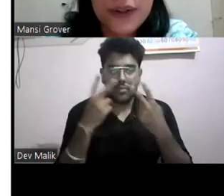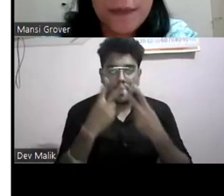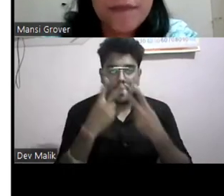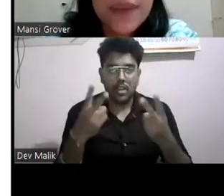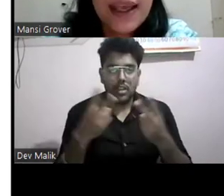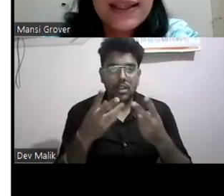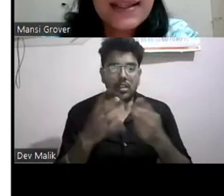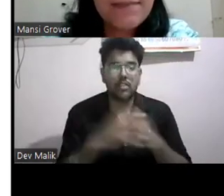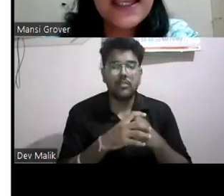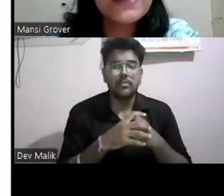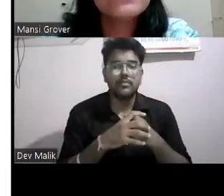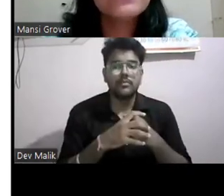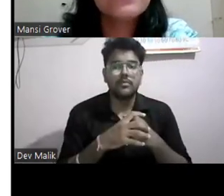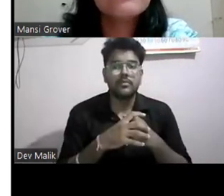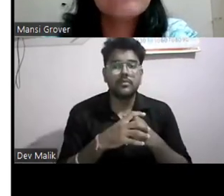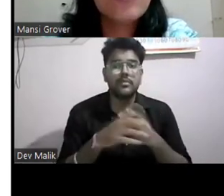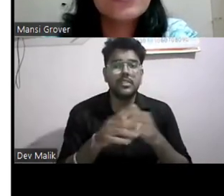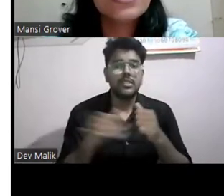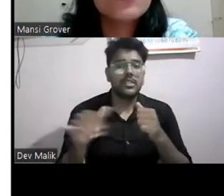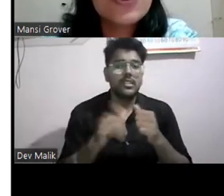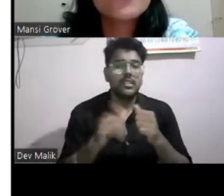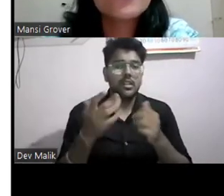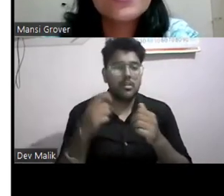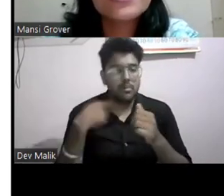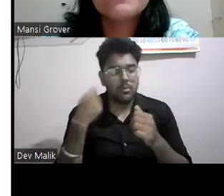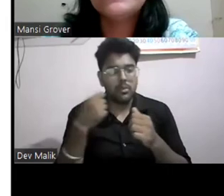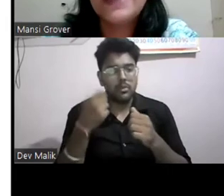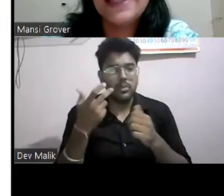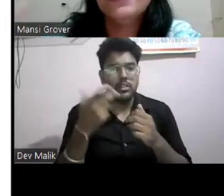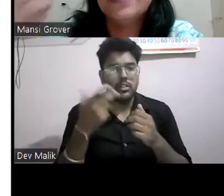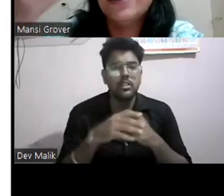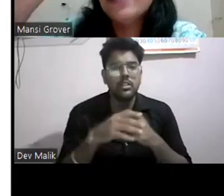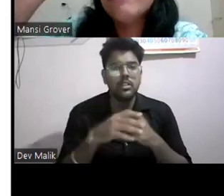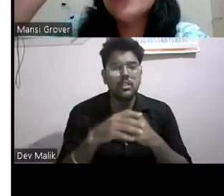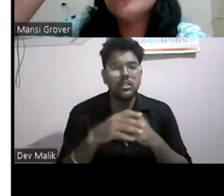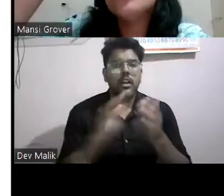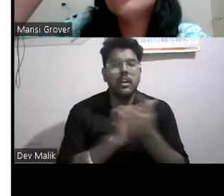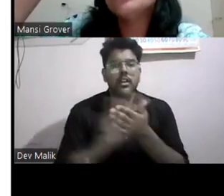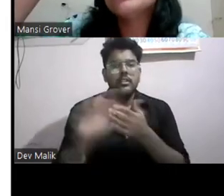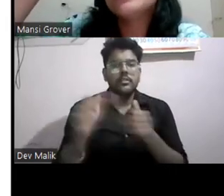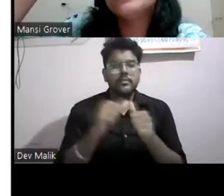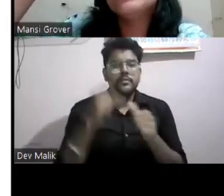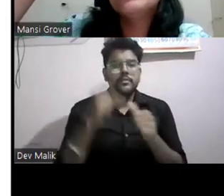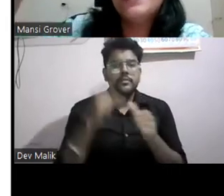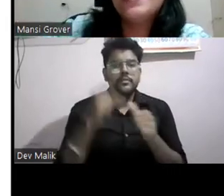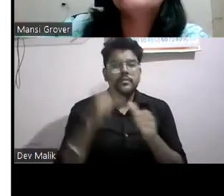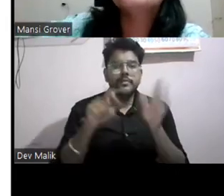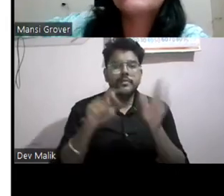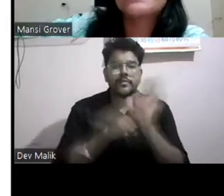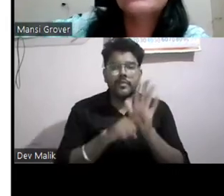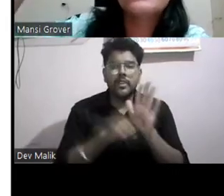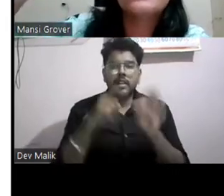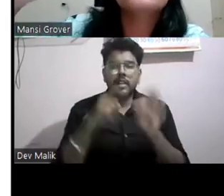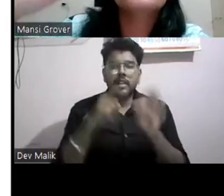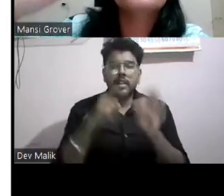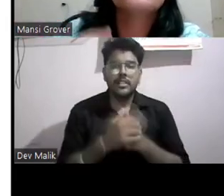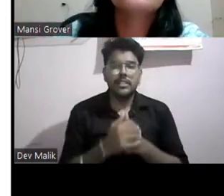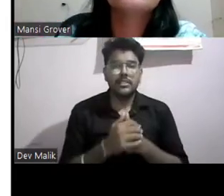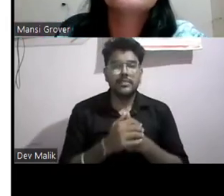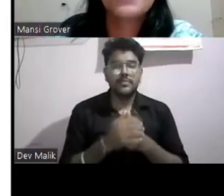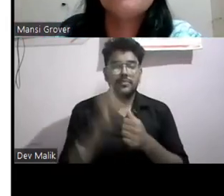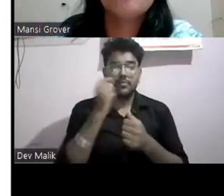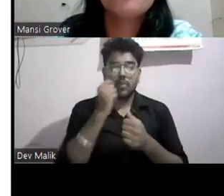films also. Something like it was also visible in Heather, when, you know, you would see Heather standing at